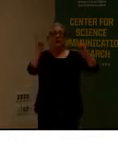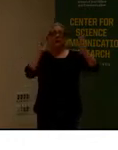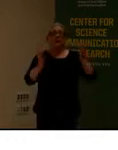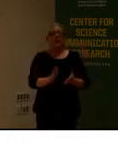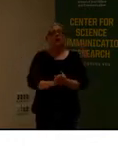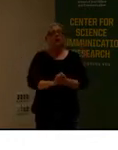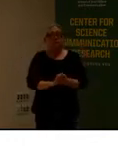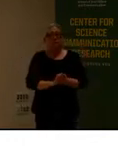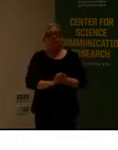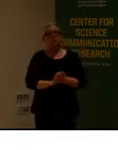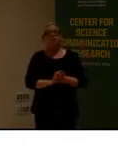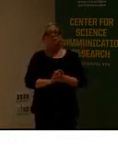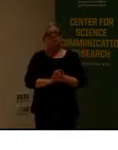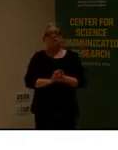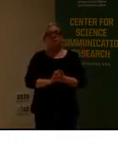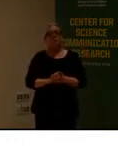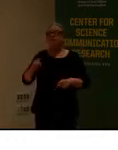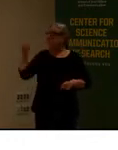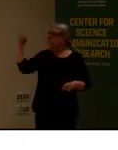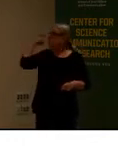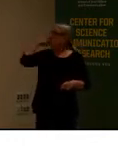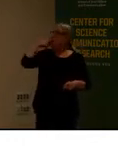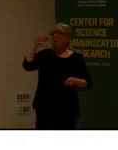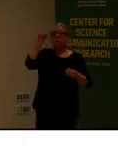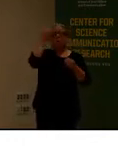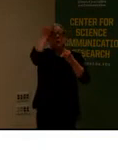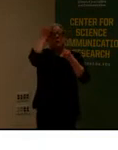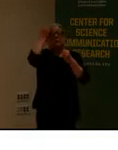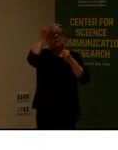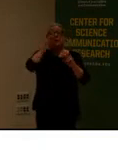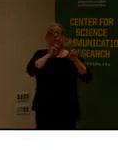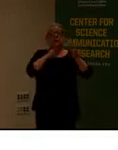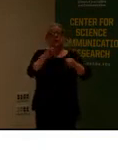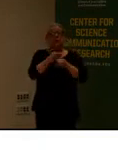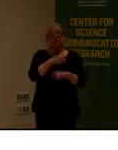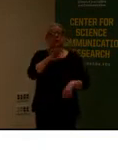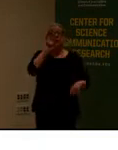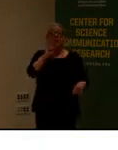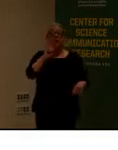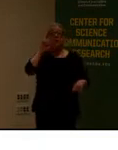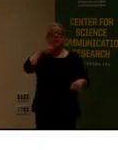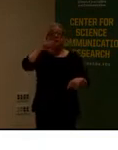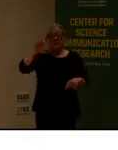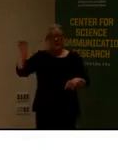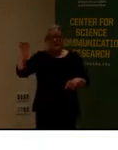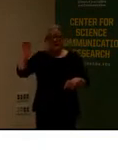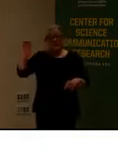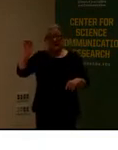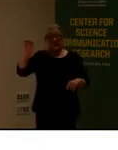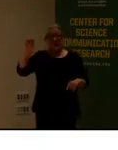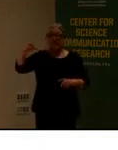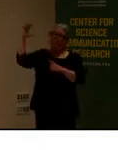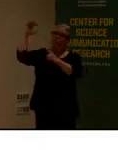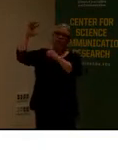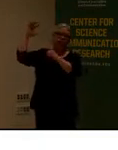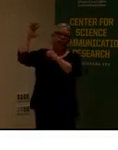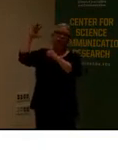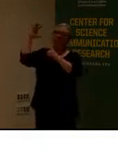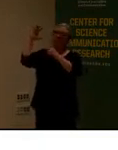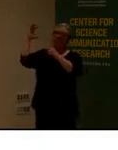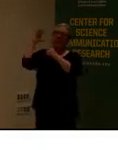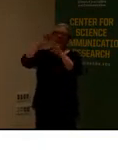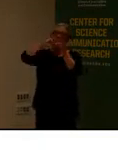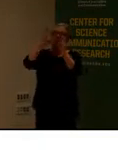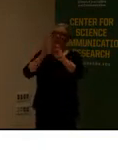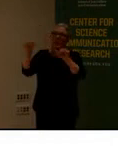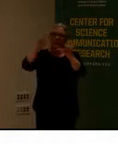is the latest synthesis report from the IPCC, which is the world's leading climate scientists across the world who come